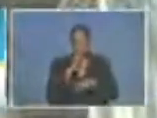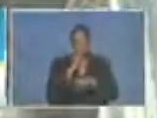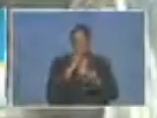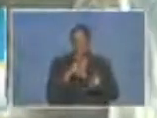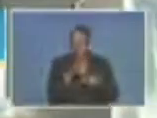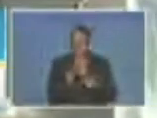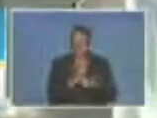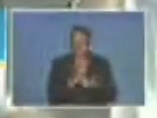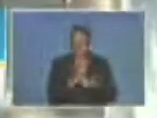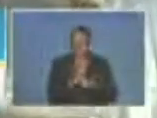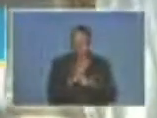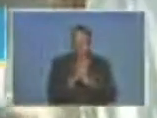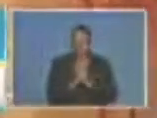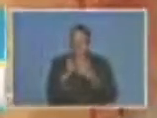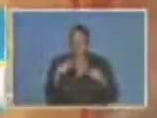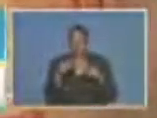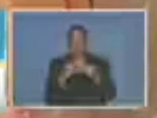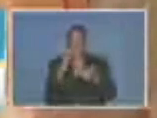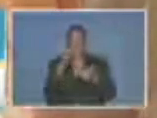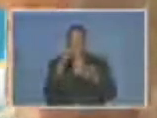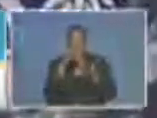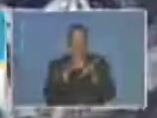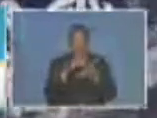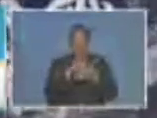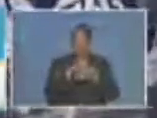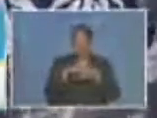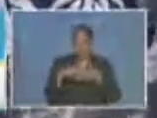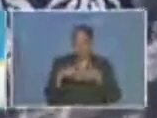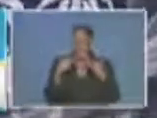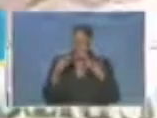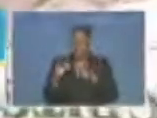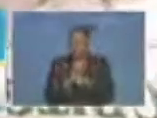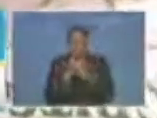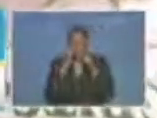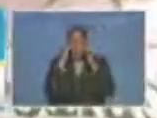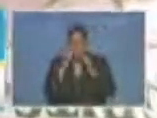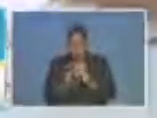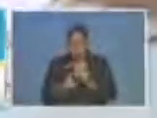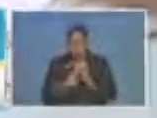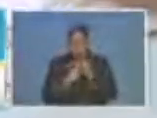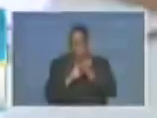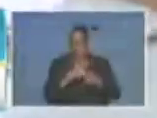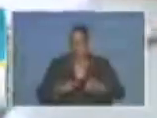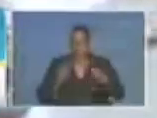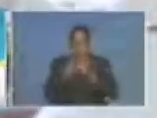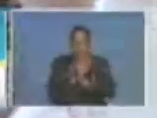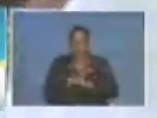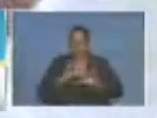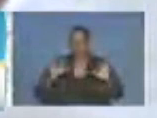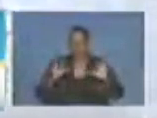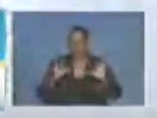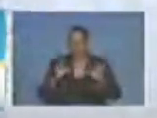average, $110,000 is spent a month on food, and while grateful to the many vendors, schools, and sponsors who give generously to the fight